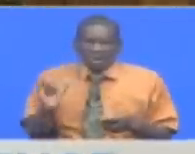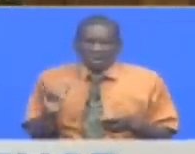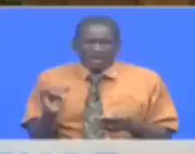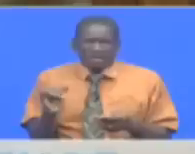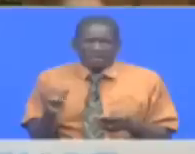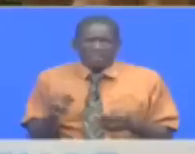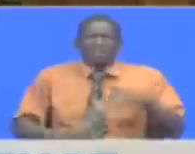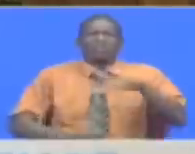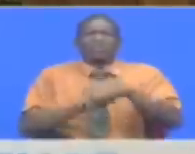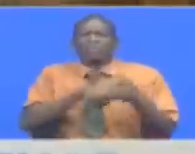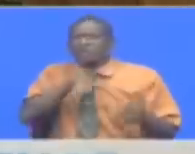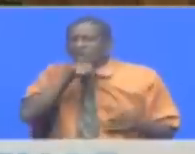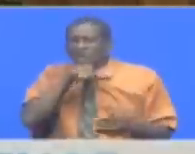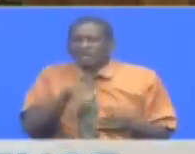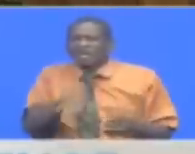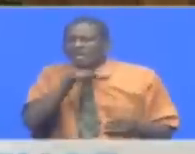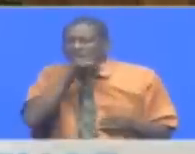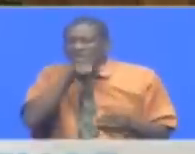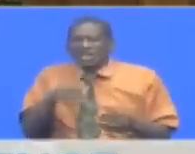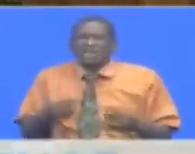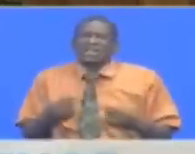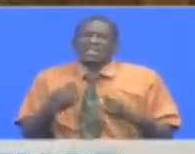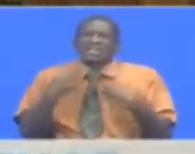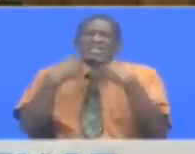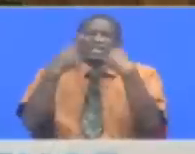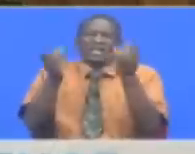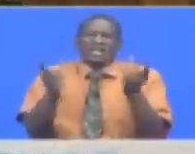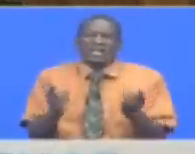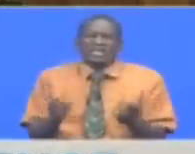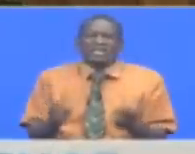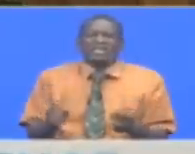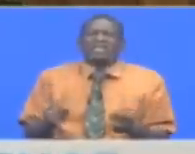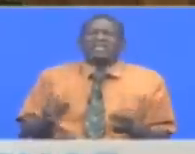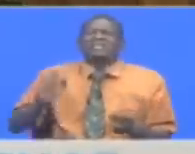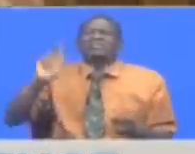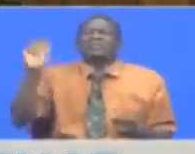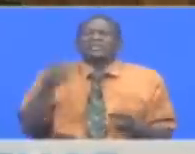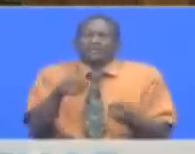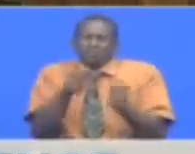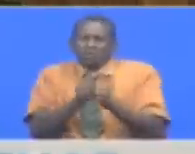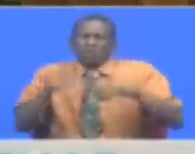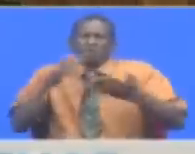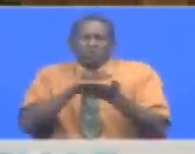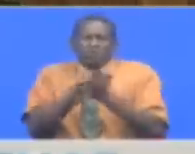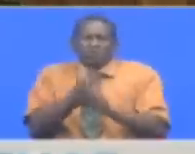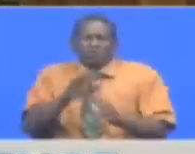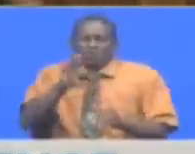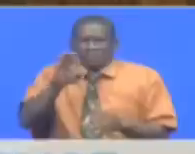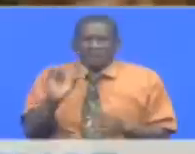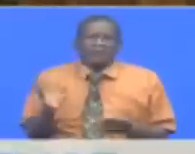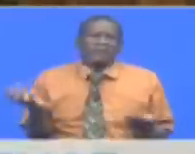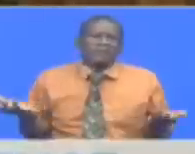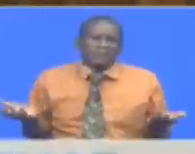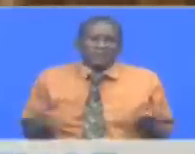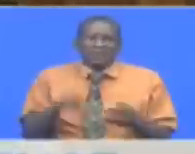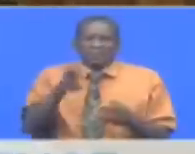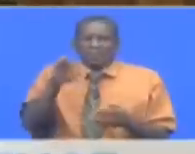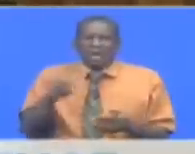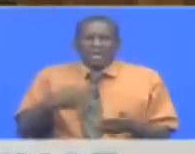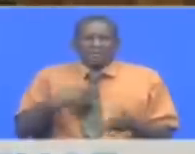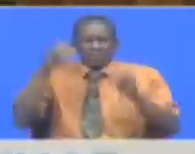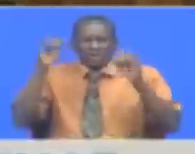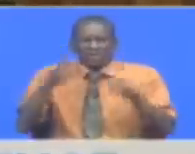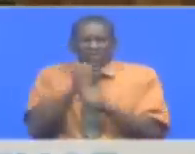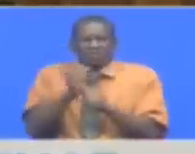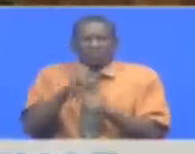Raila Odinga. Raila Odinga declared his presidency with or without BBI. And he's still on the ticket. BBI has nothing to do with